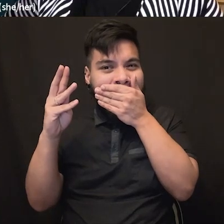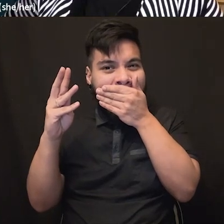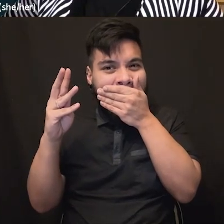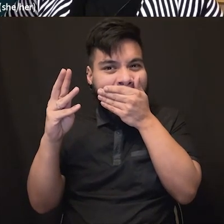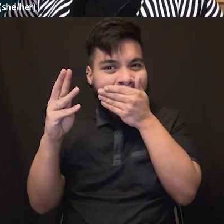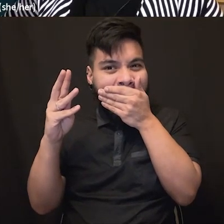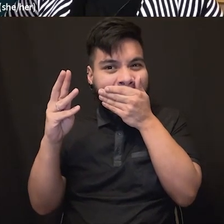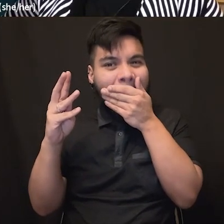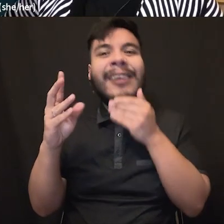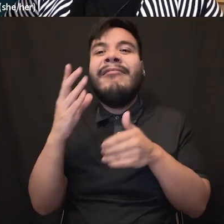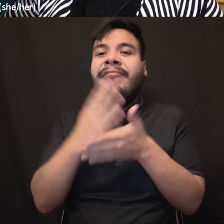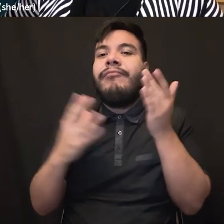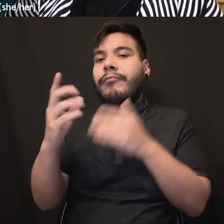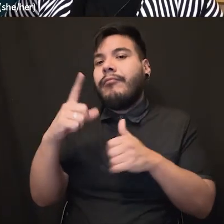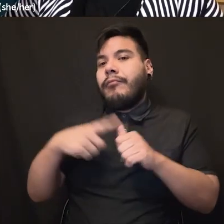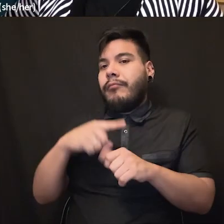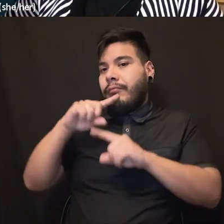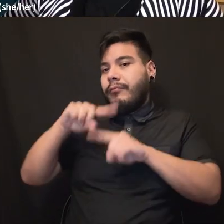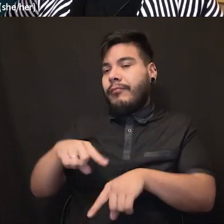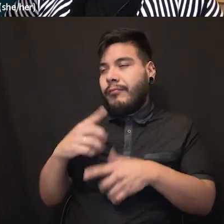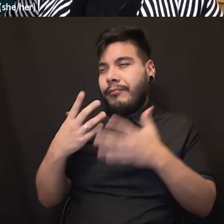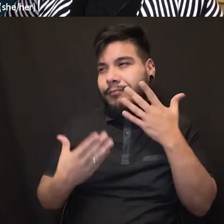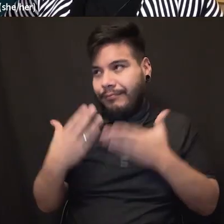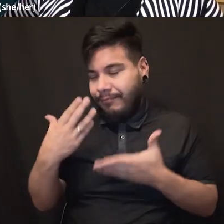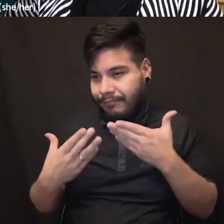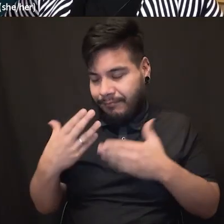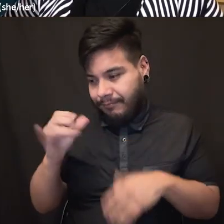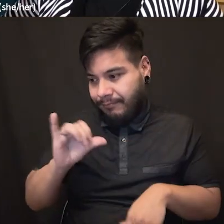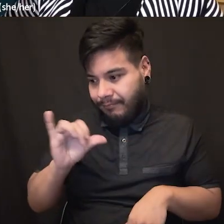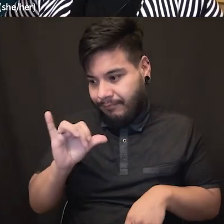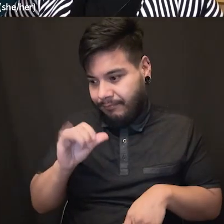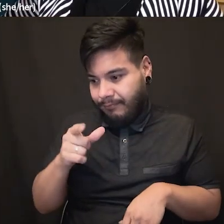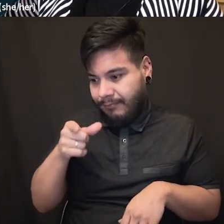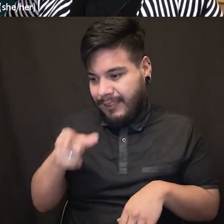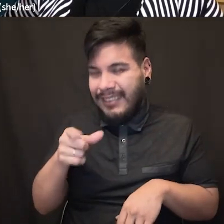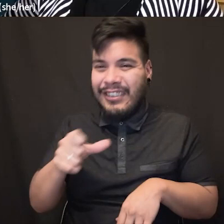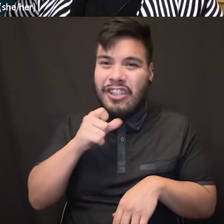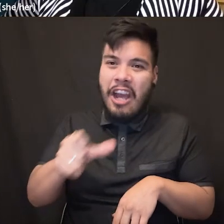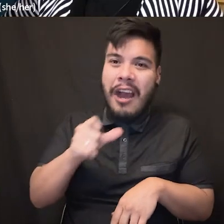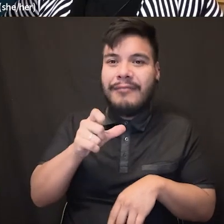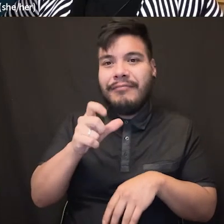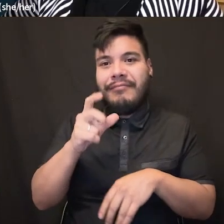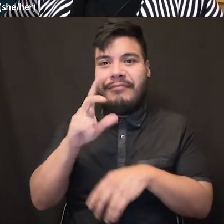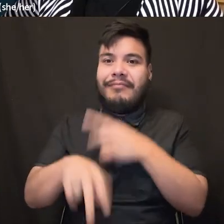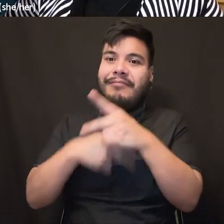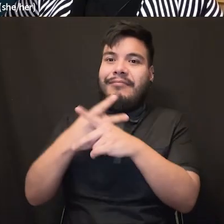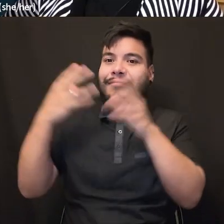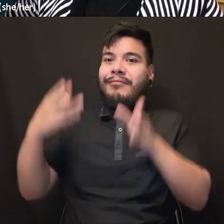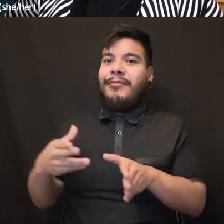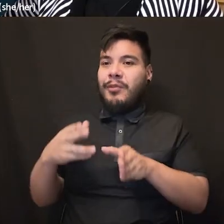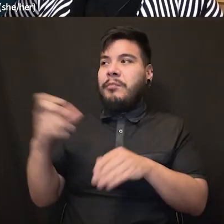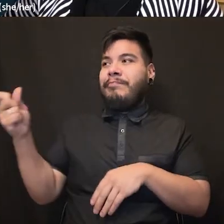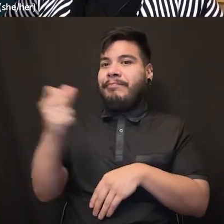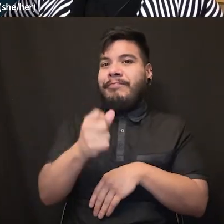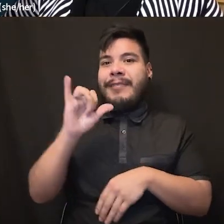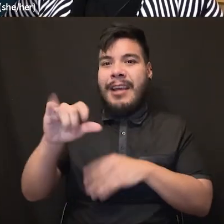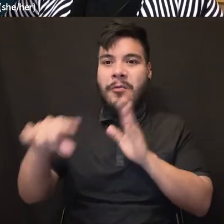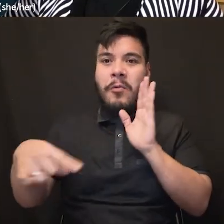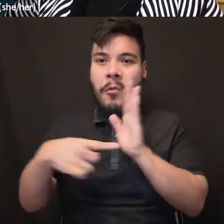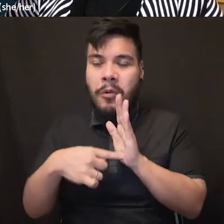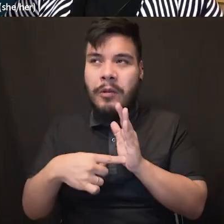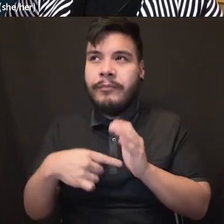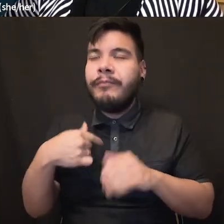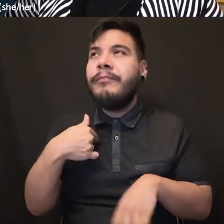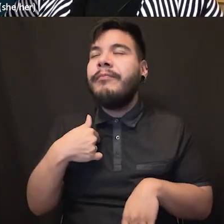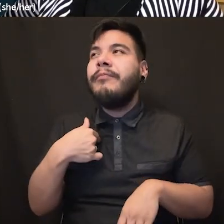where someone's initial response to something might be like, oh, this is not the type of person that would be playing this role. I was in an